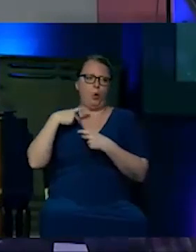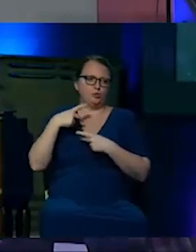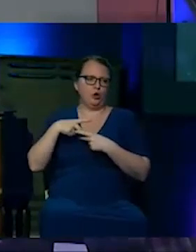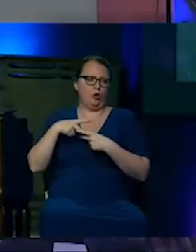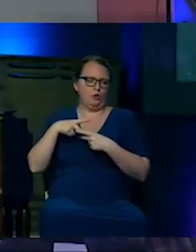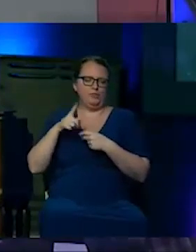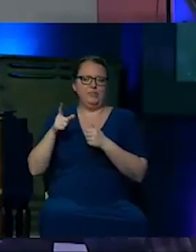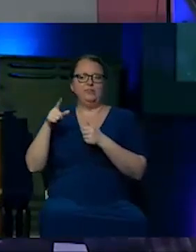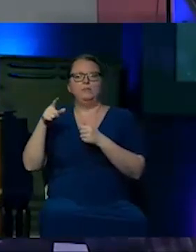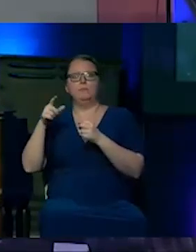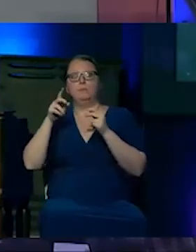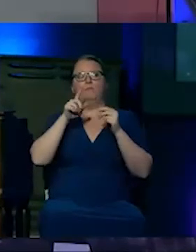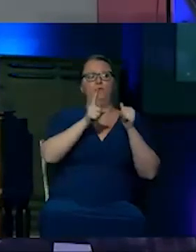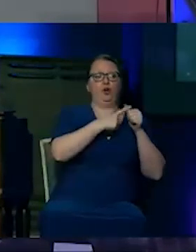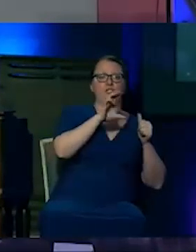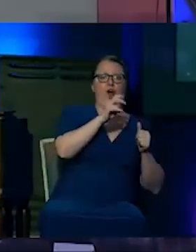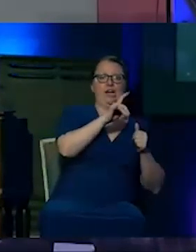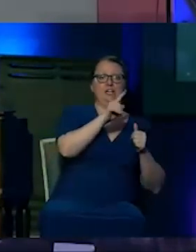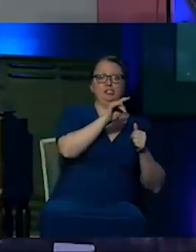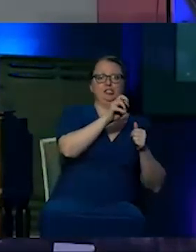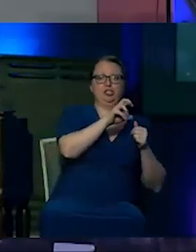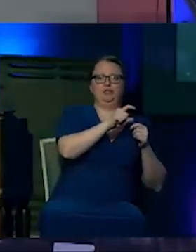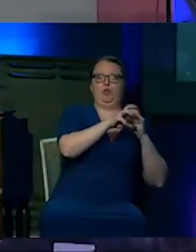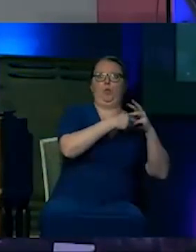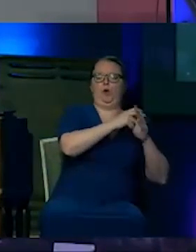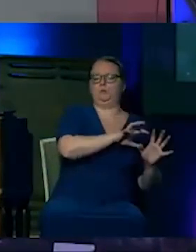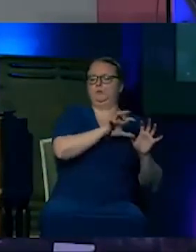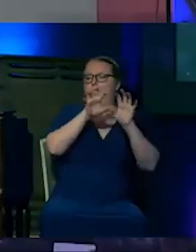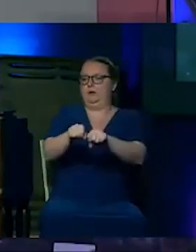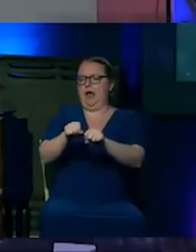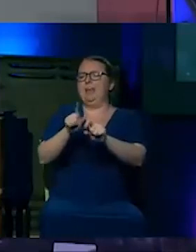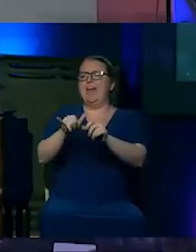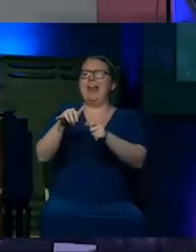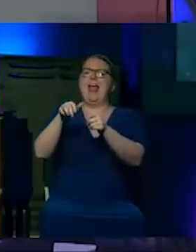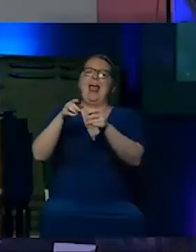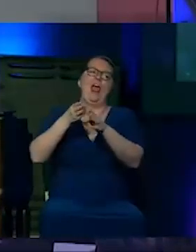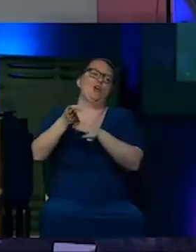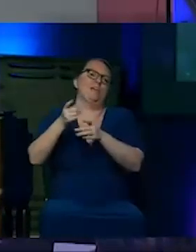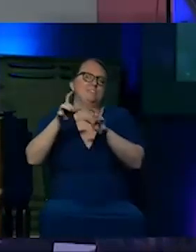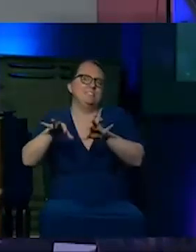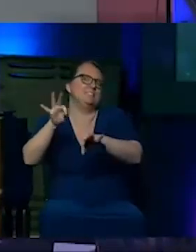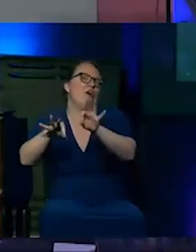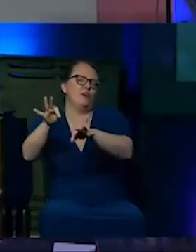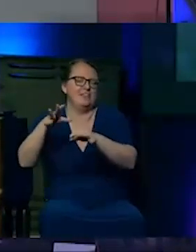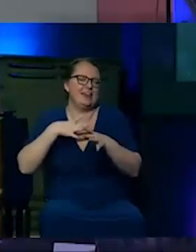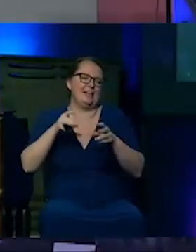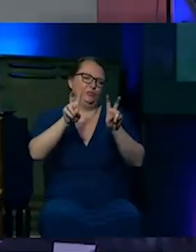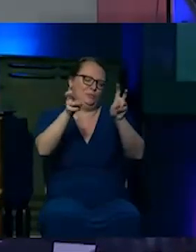the first colonizers of the world. In that kind of like era of discovery, as they like to say. But